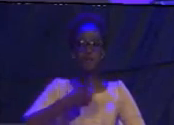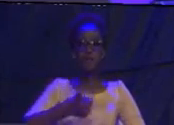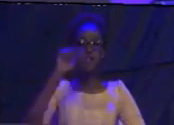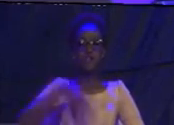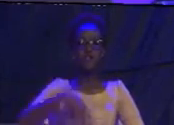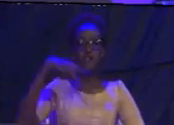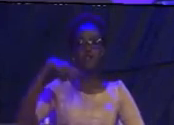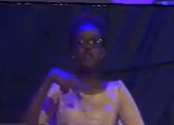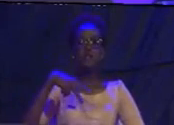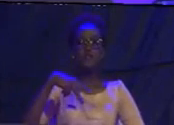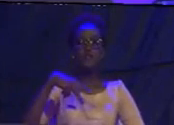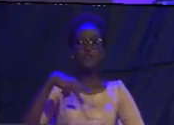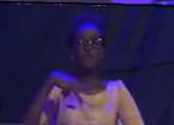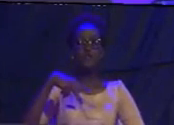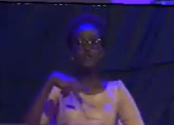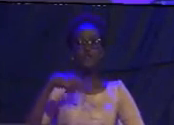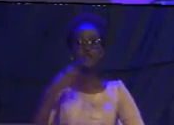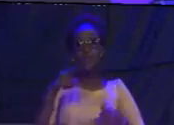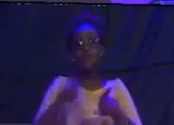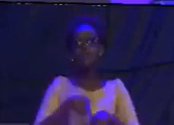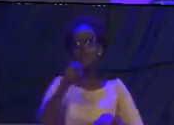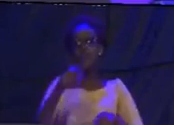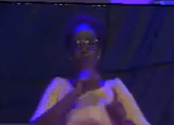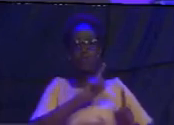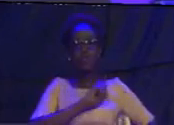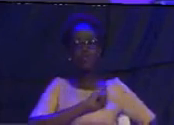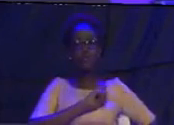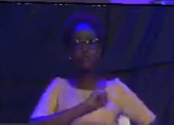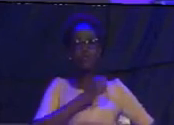Joshua. He himself rose. He was a